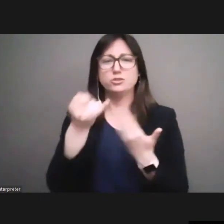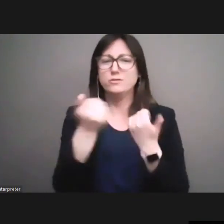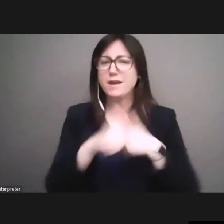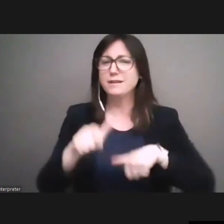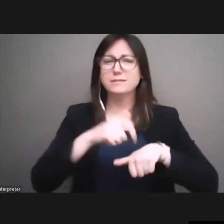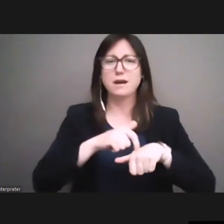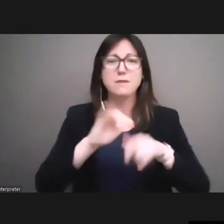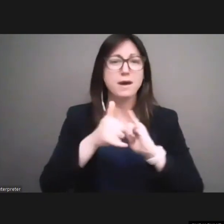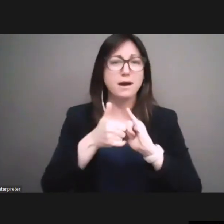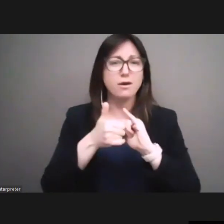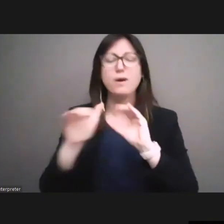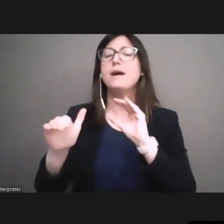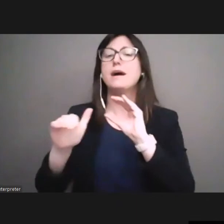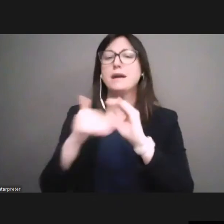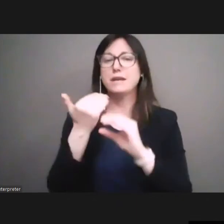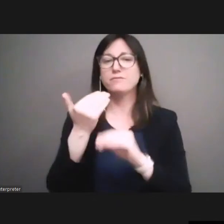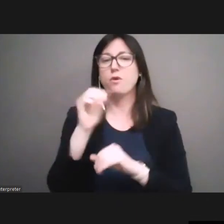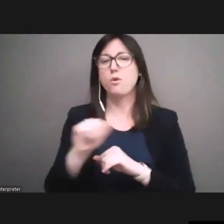email to